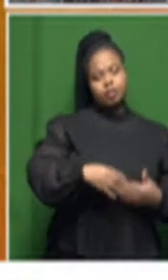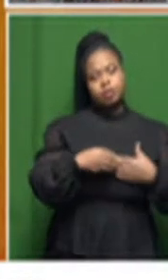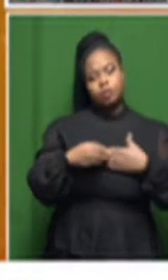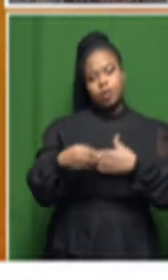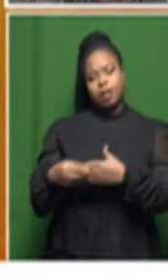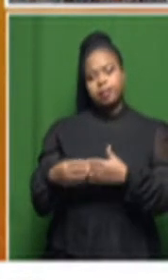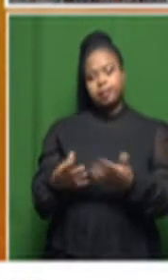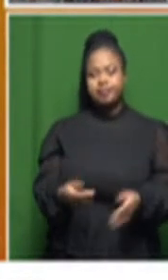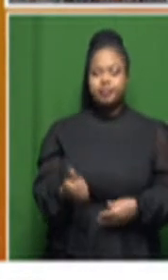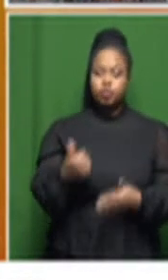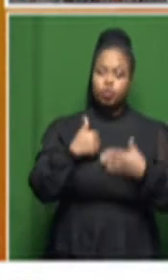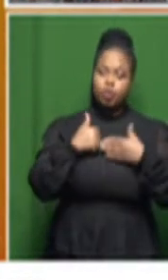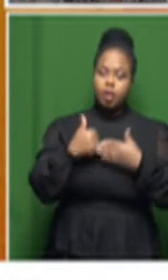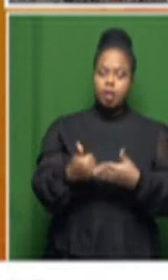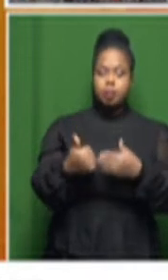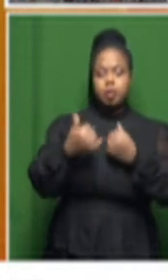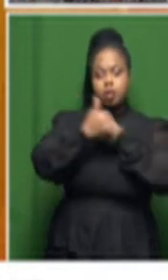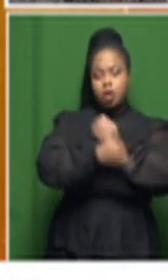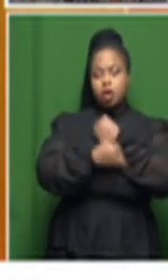that there is minimum